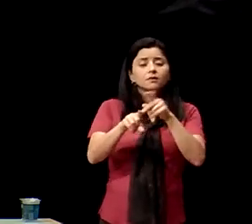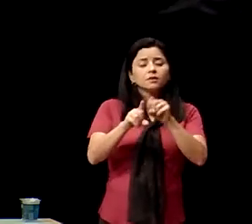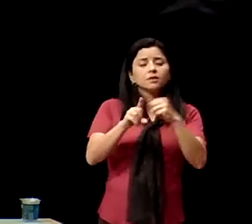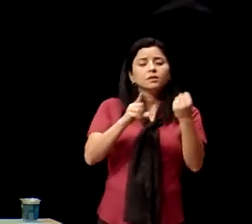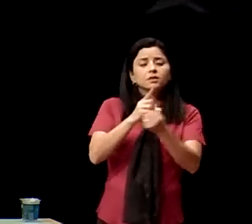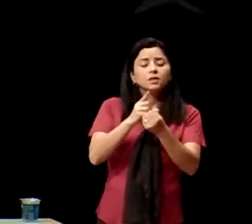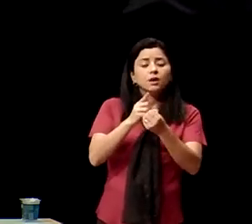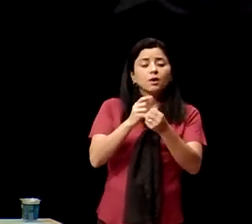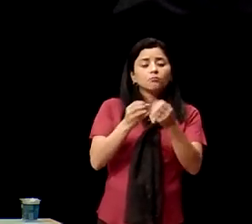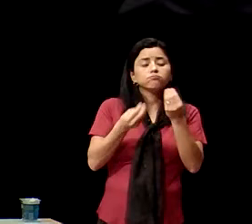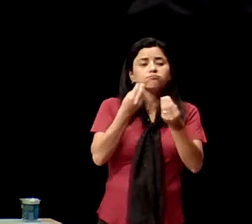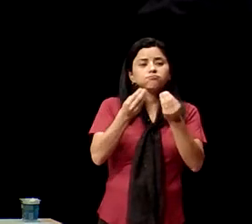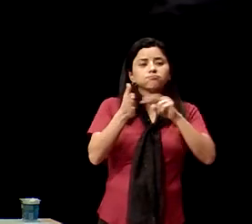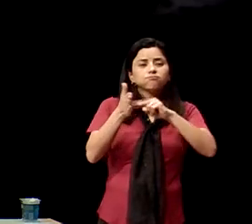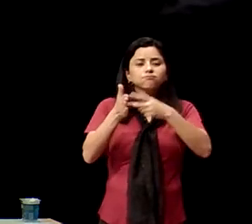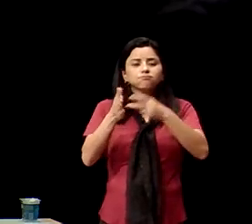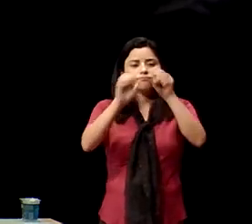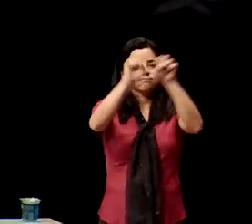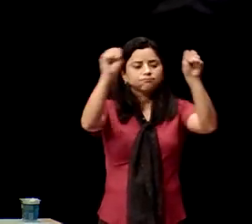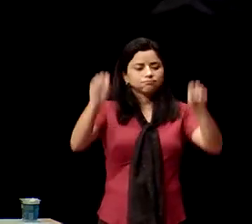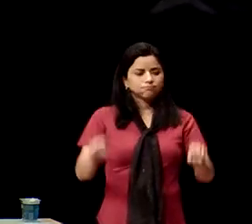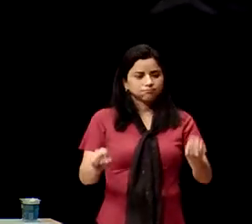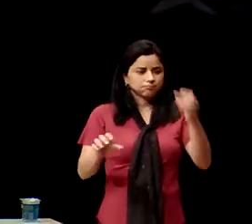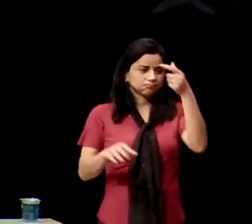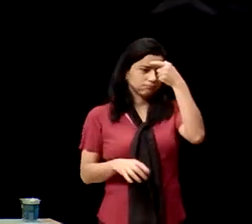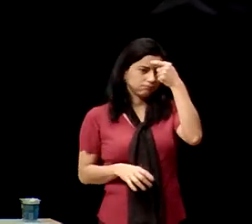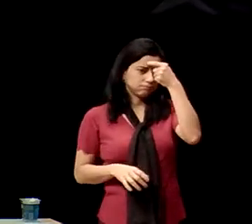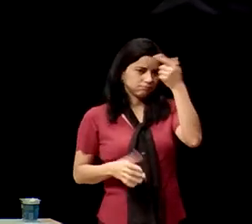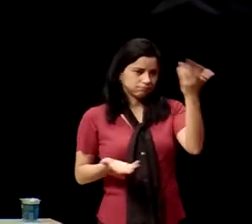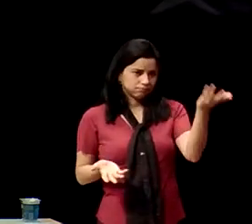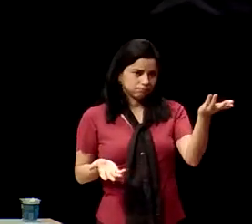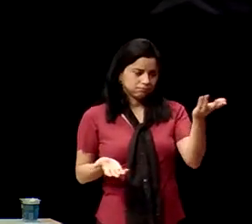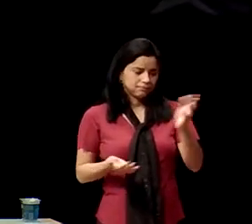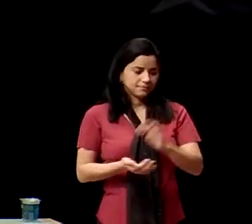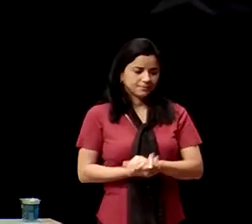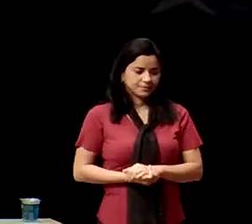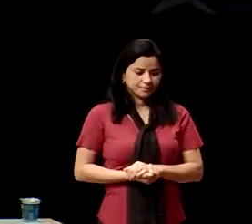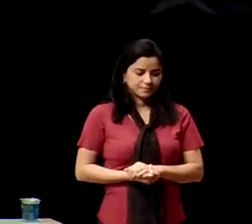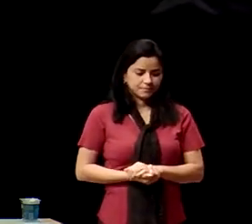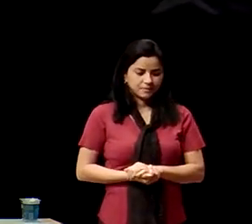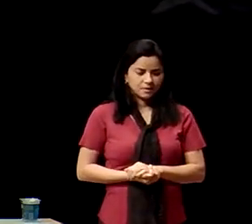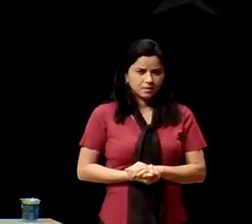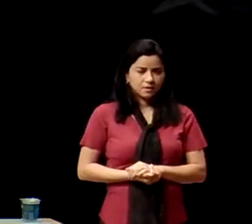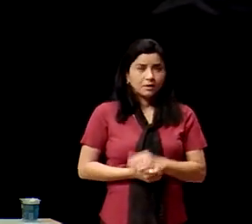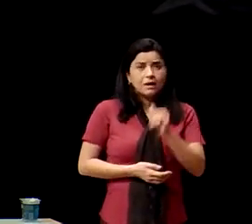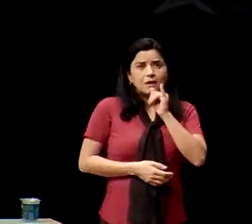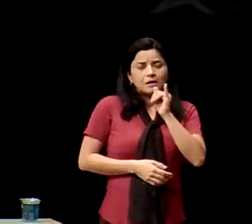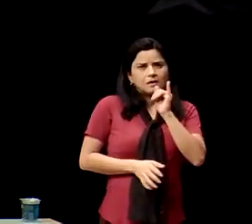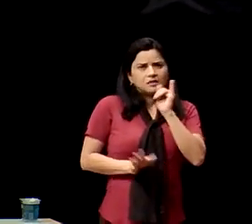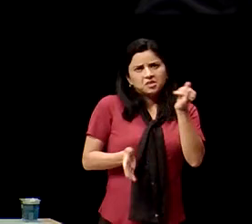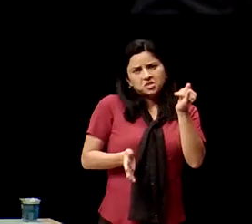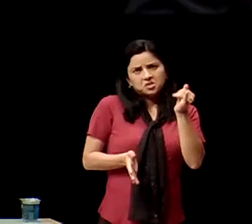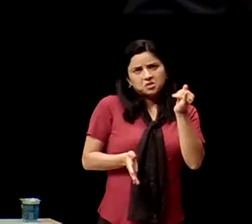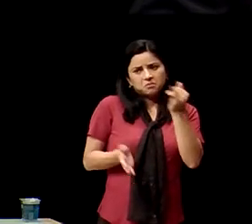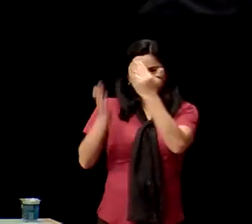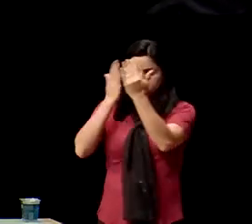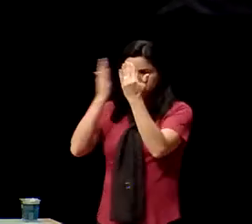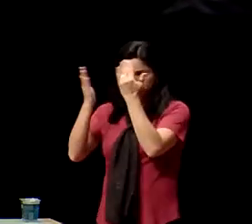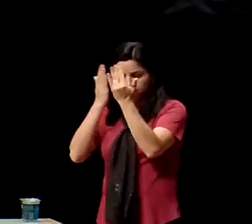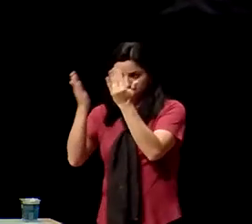social como um sistema intelectual. For example, in psychology. Por exemplo, na